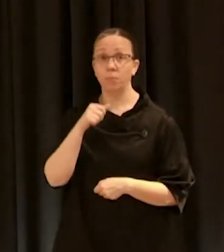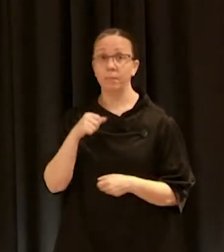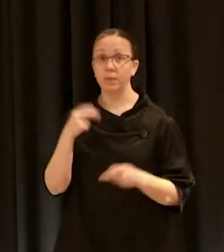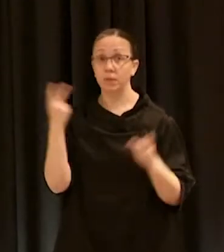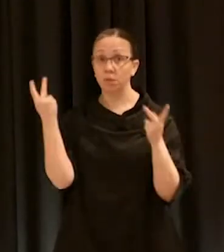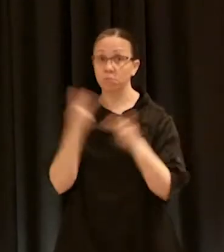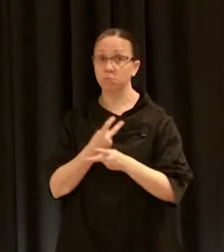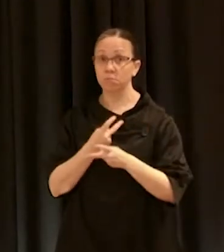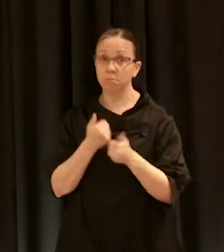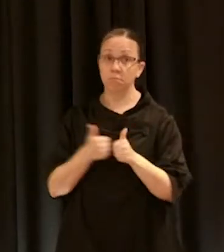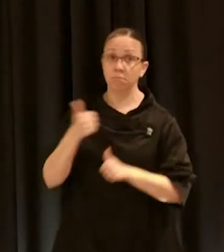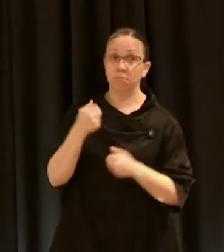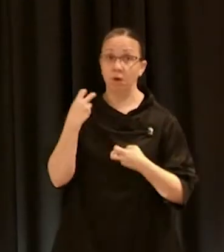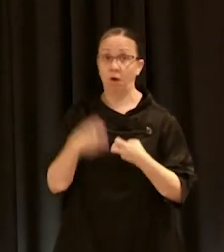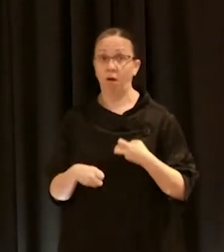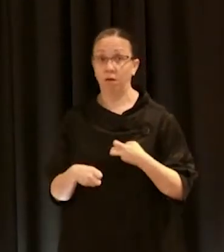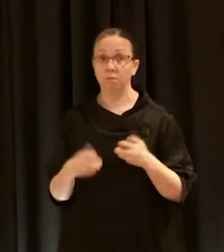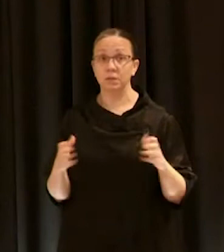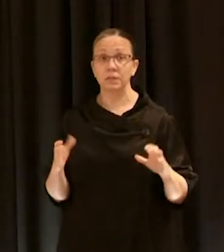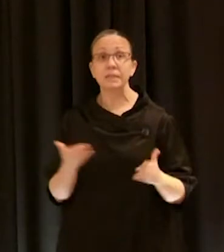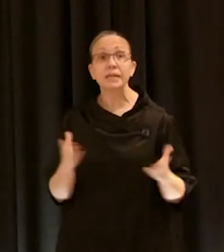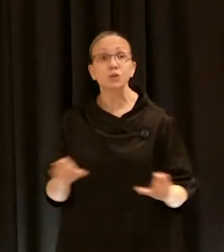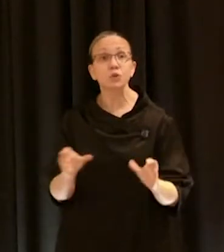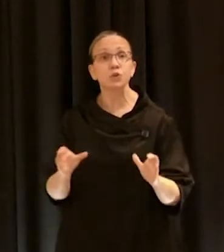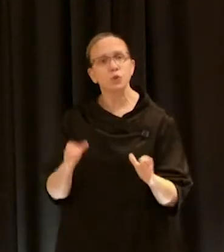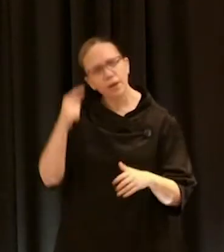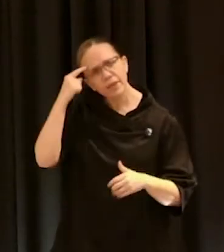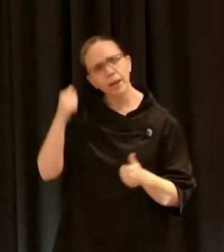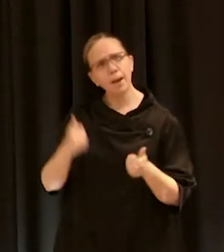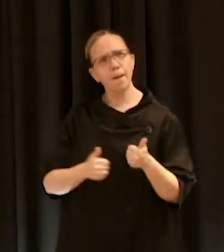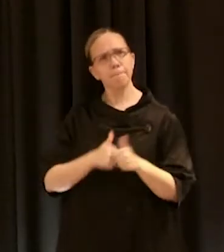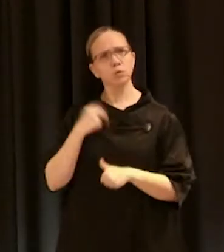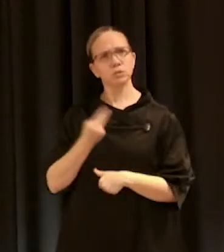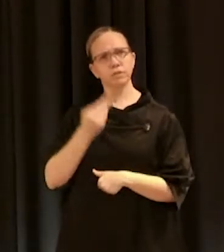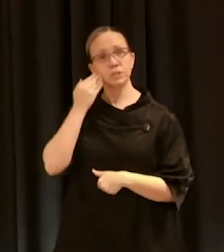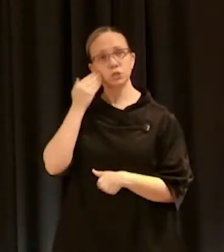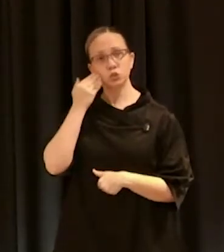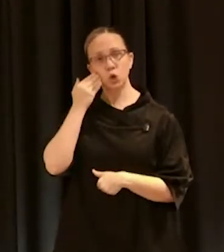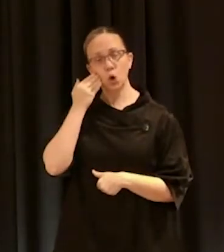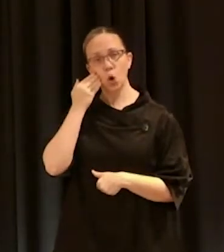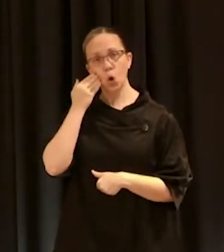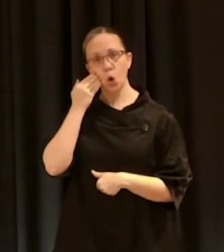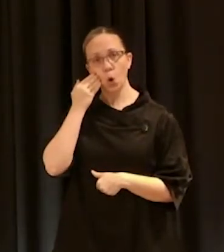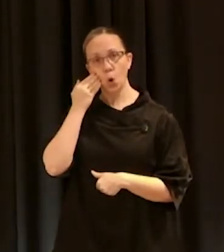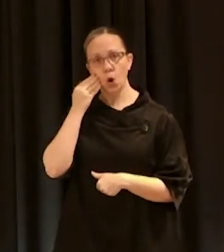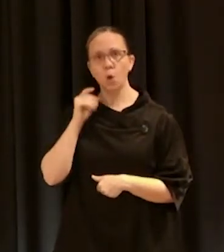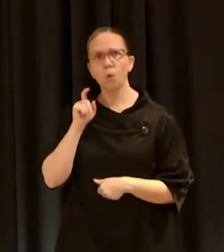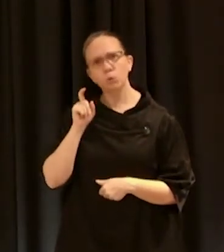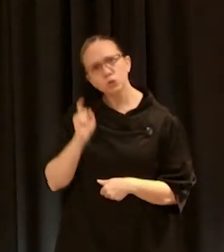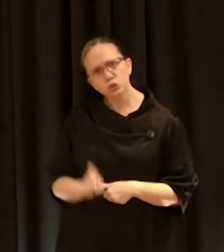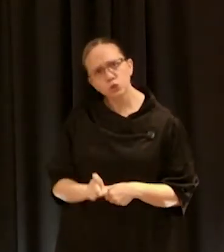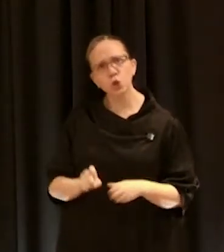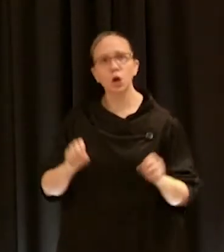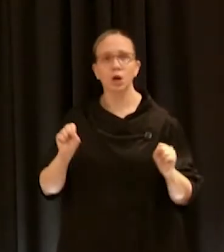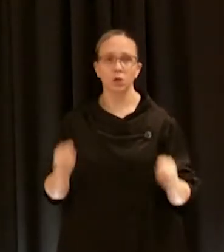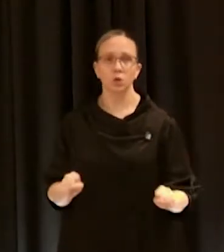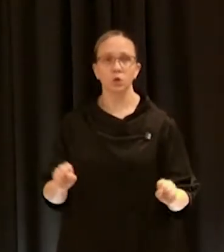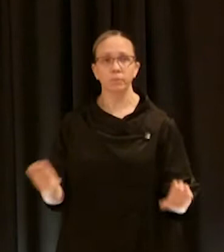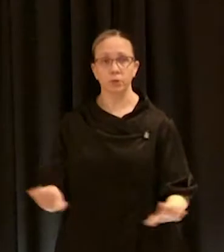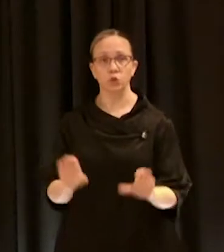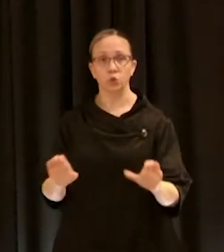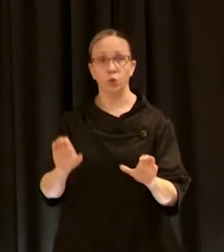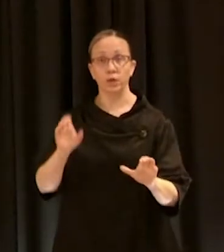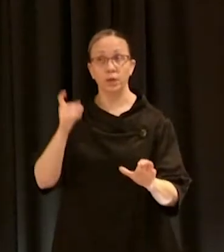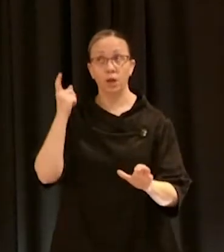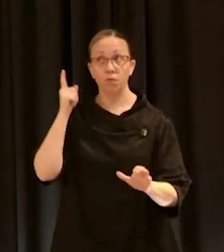hardest thing that you'll ever have to do. I think most of us know what it is that we should or could be doing